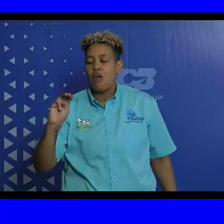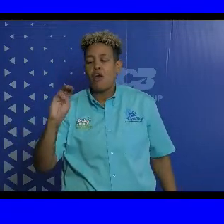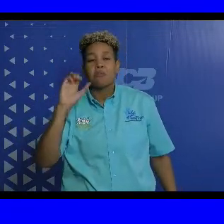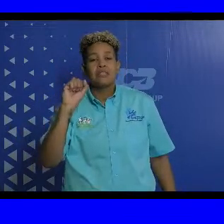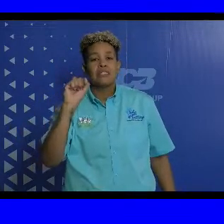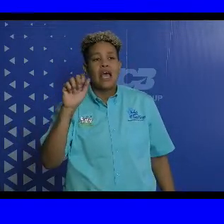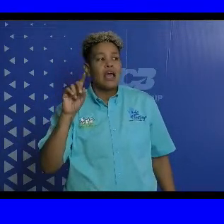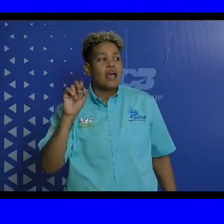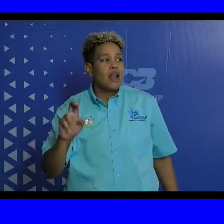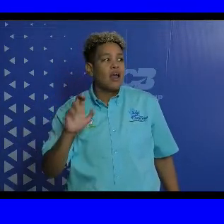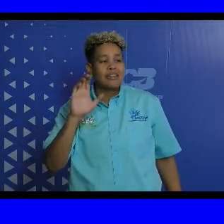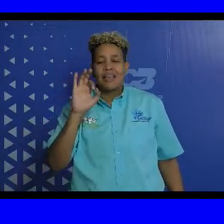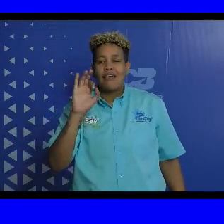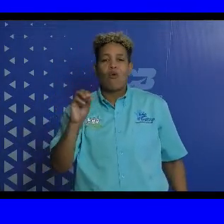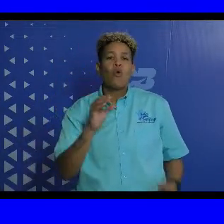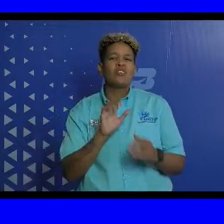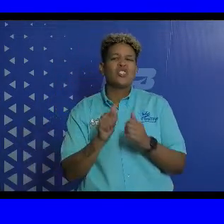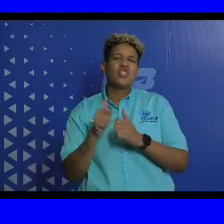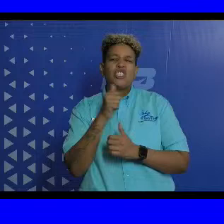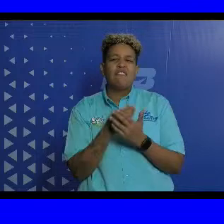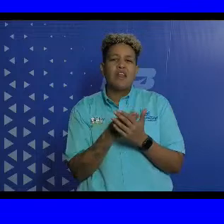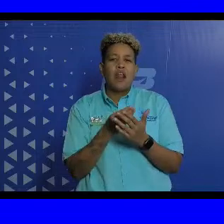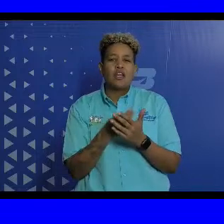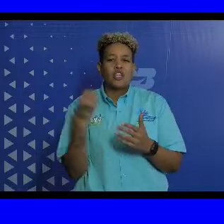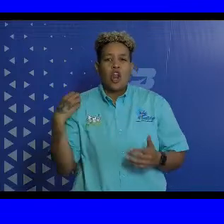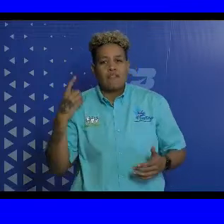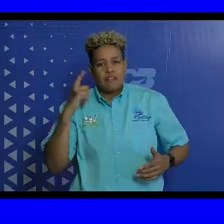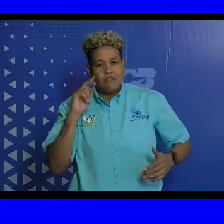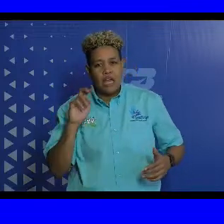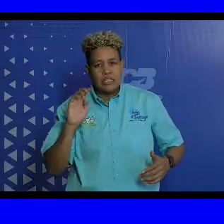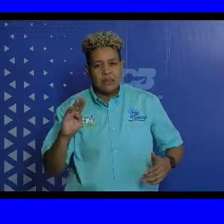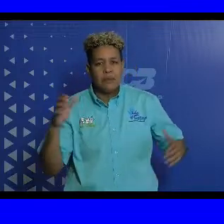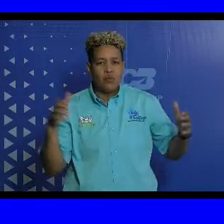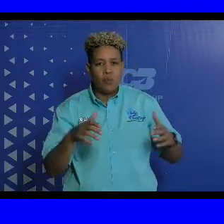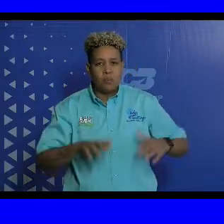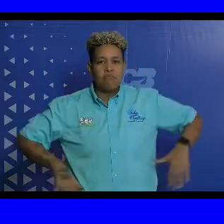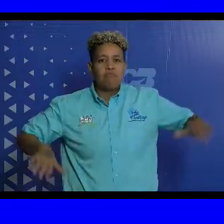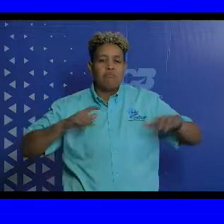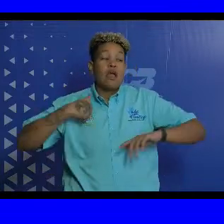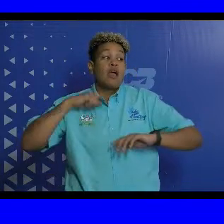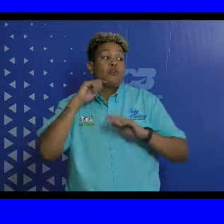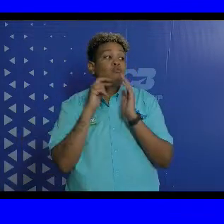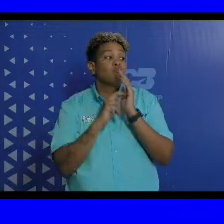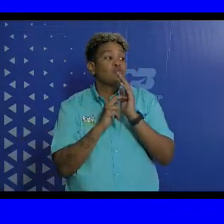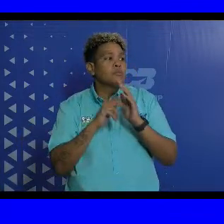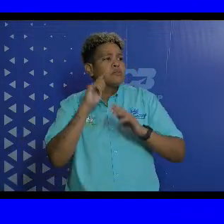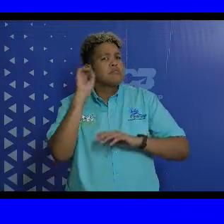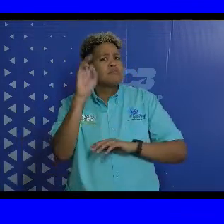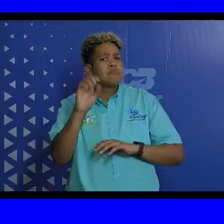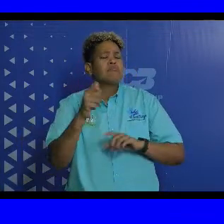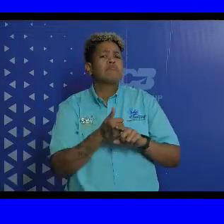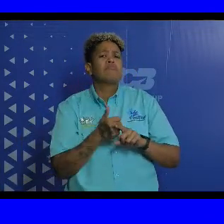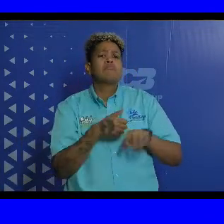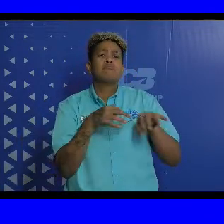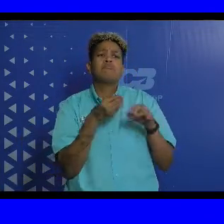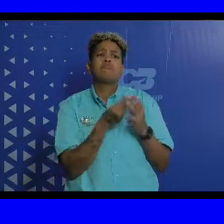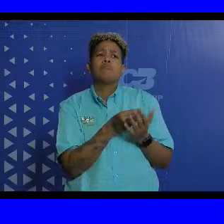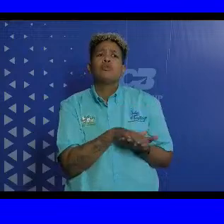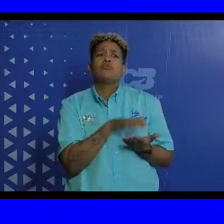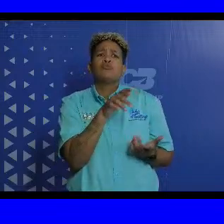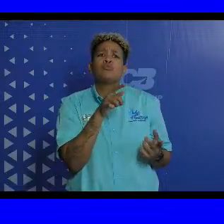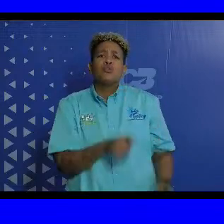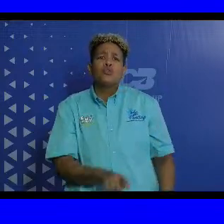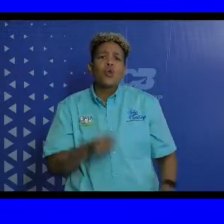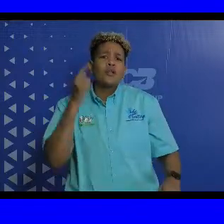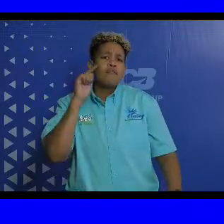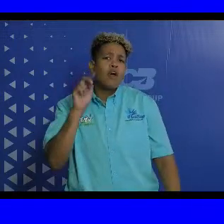Sadler, CFO for NCB Financial Group Limited, and I will be presenting highlights on the group's financial